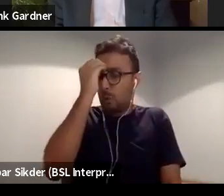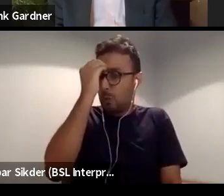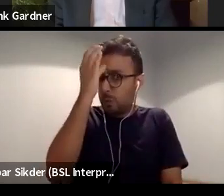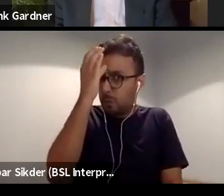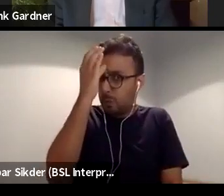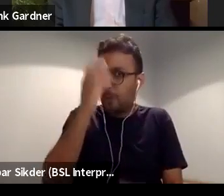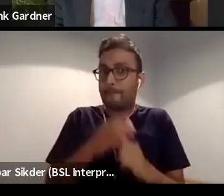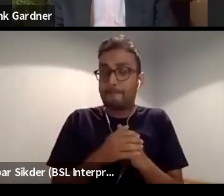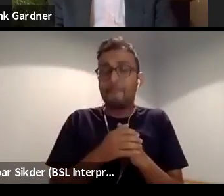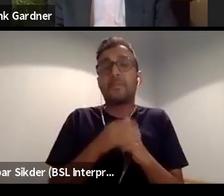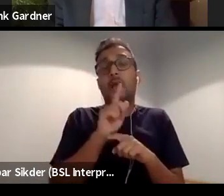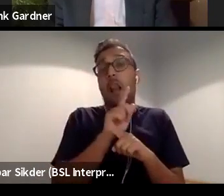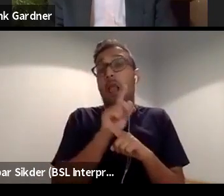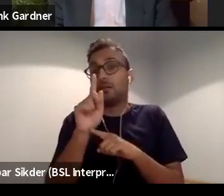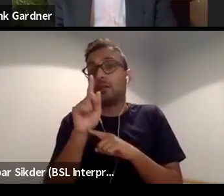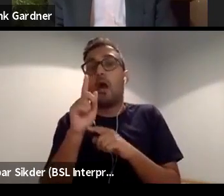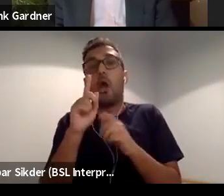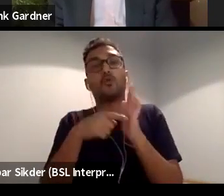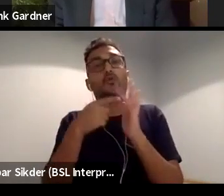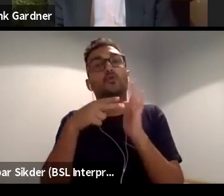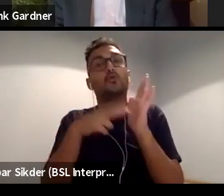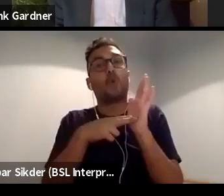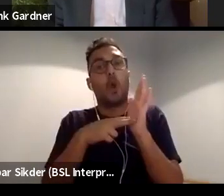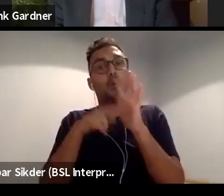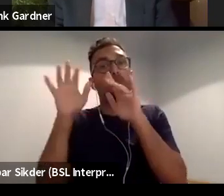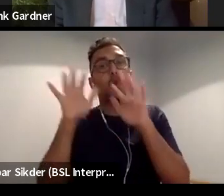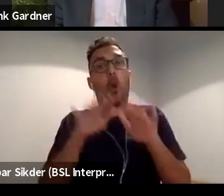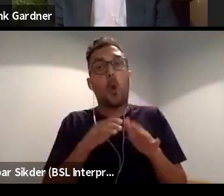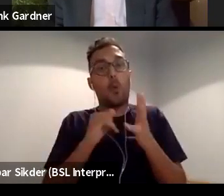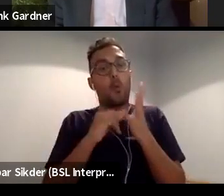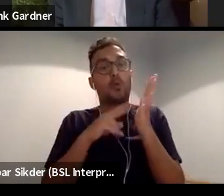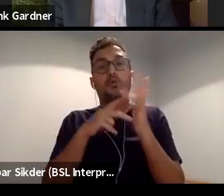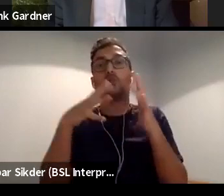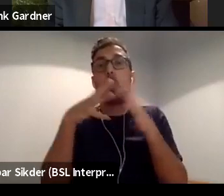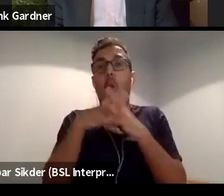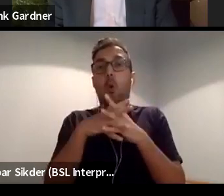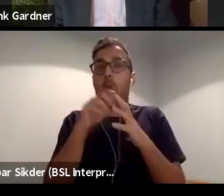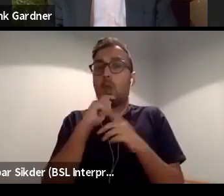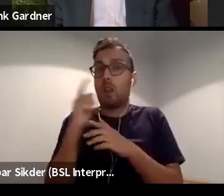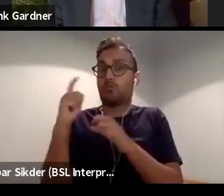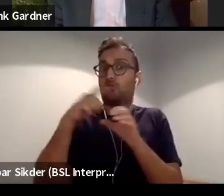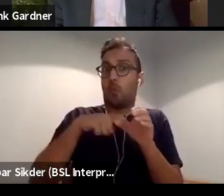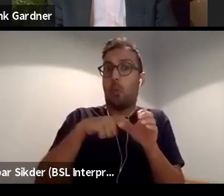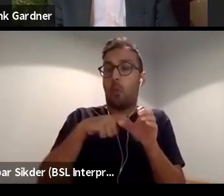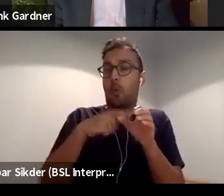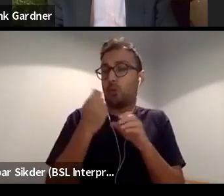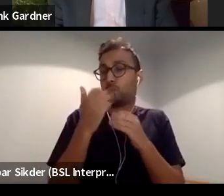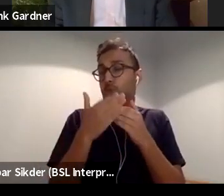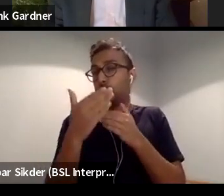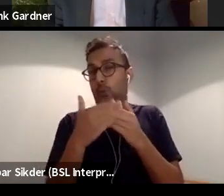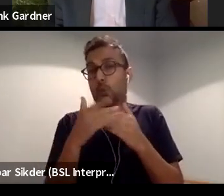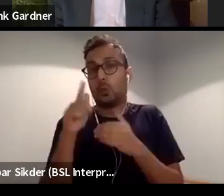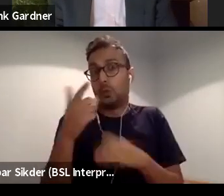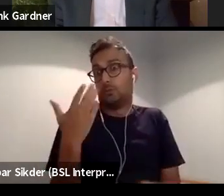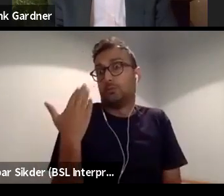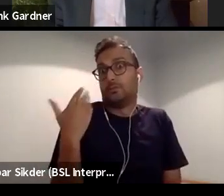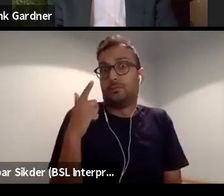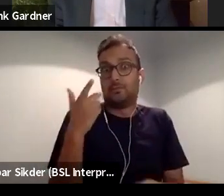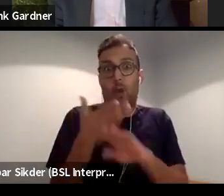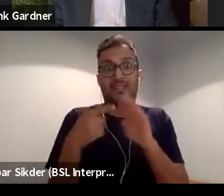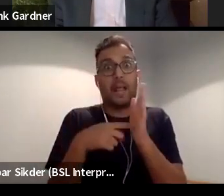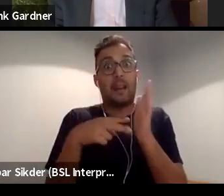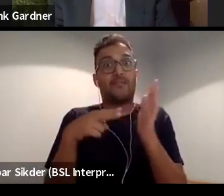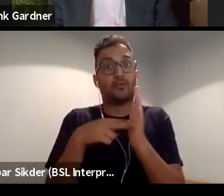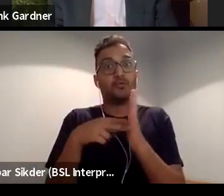John Snow very shortly. He's been on air and I know is on his way home to catch up with us,